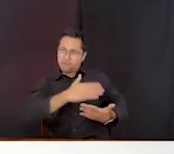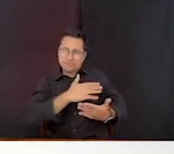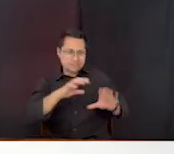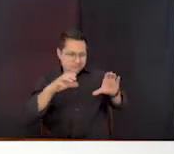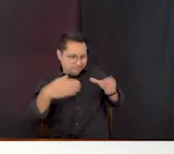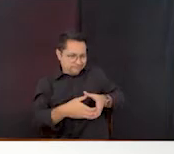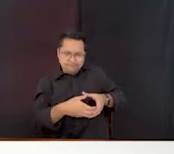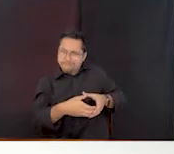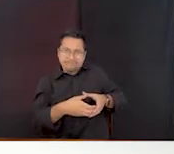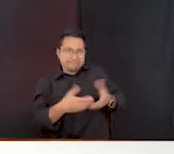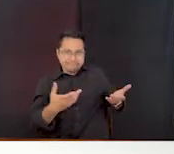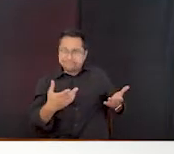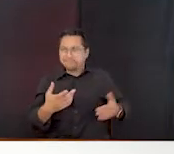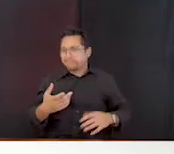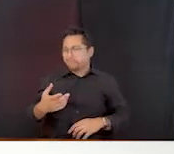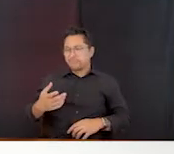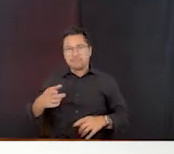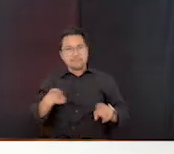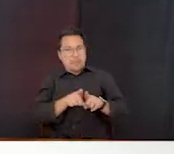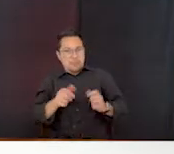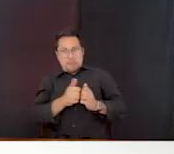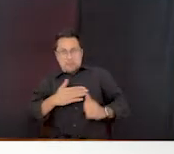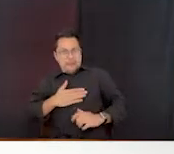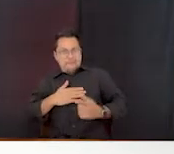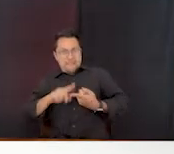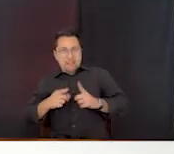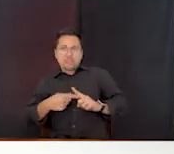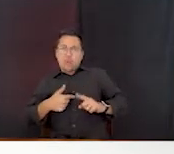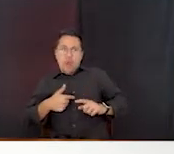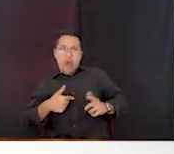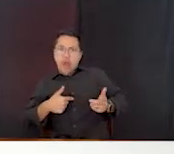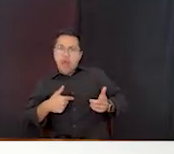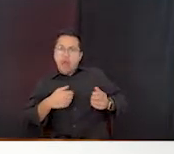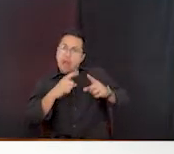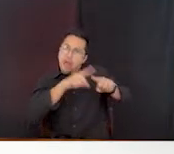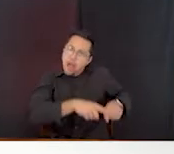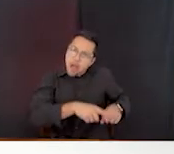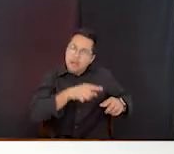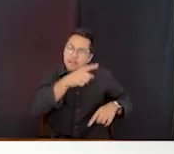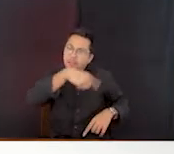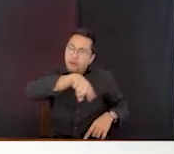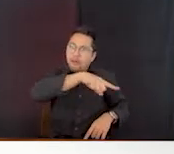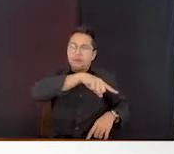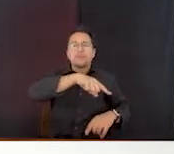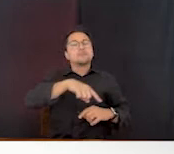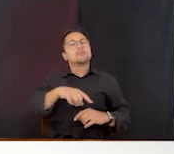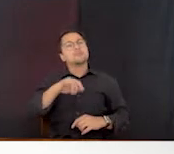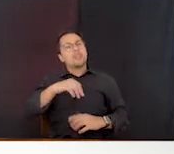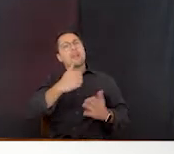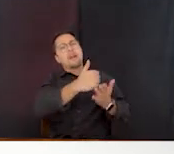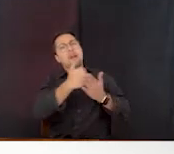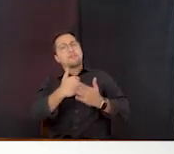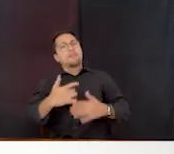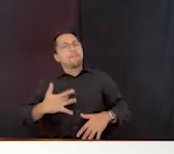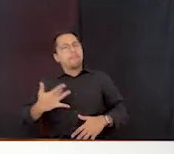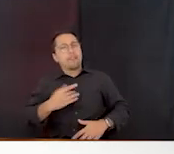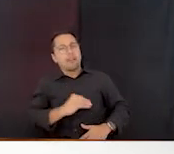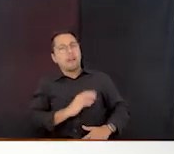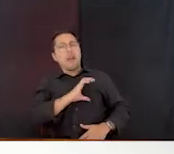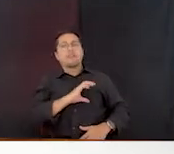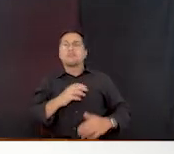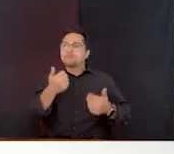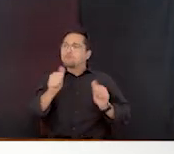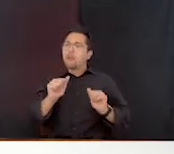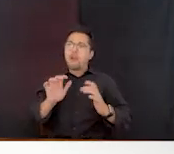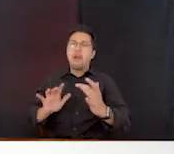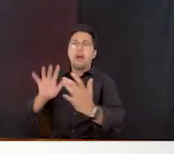a music student. Even though FSU is a big school that has, I think, over 40,000 students now, the College of Music itself is very self-contained. It's a close-knit